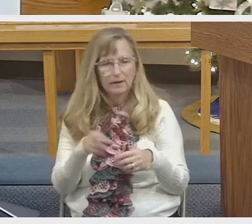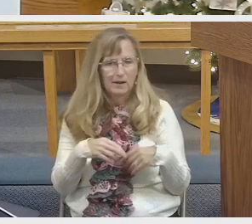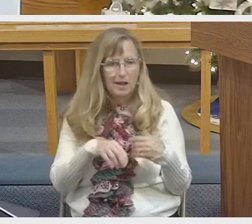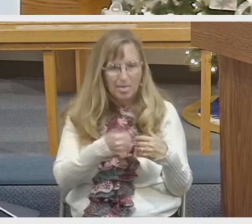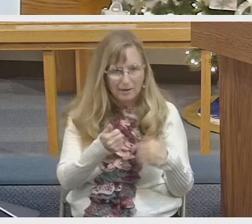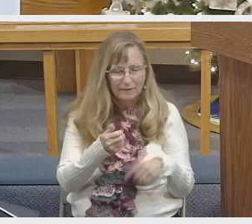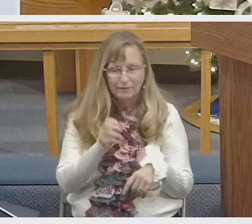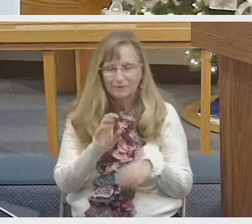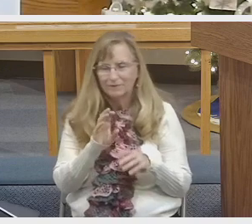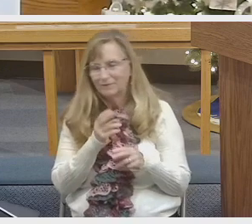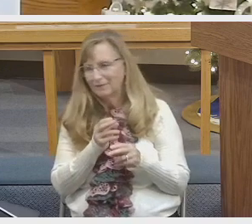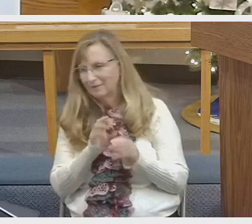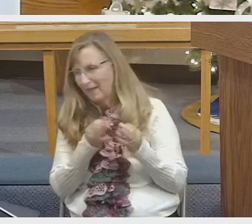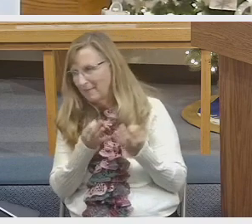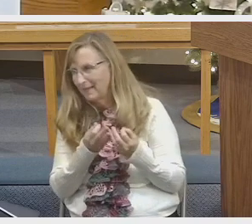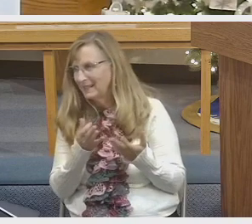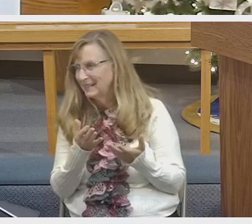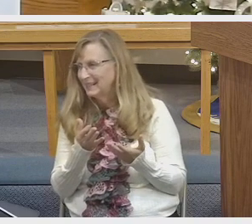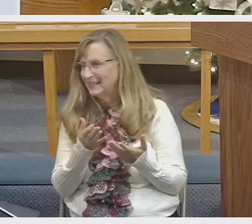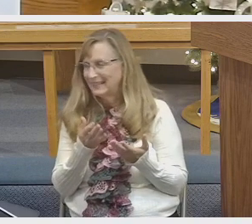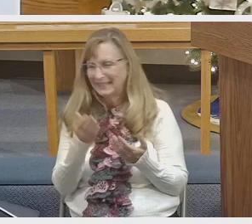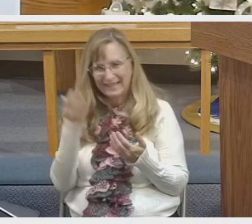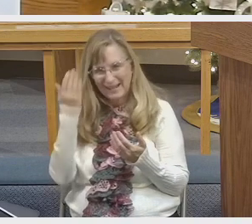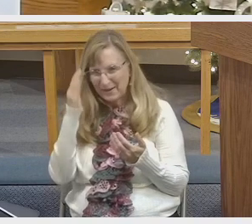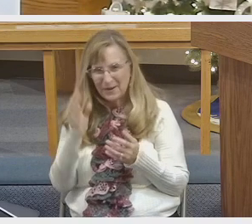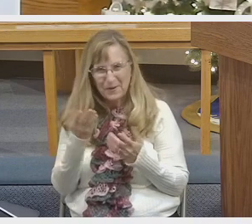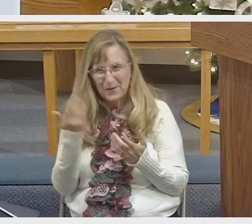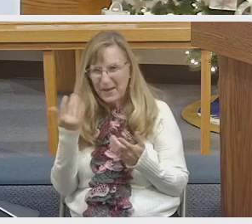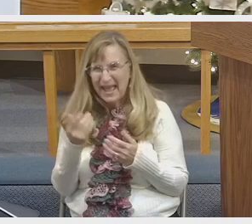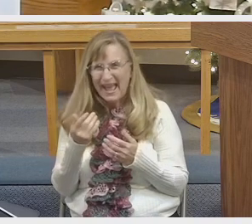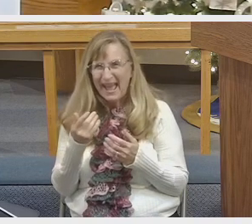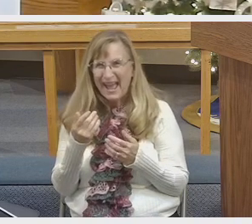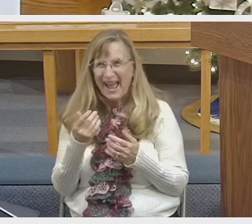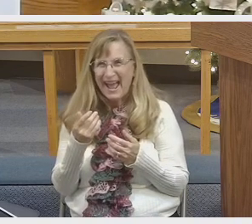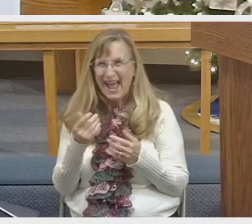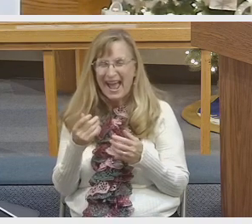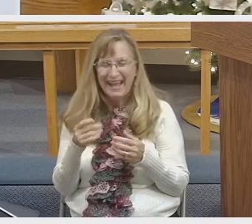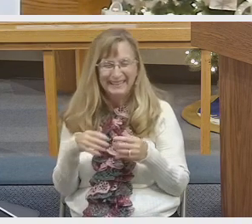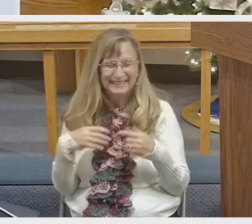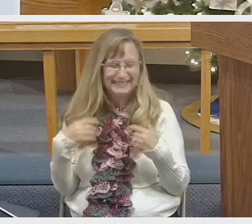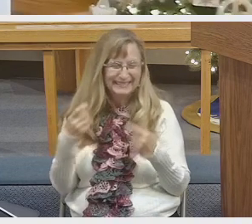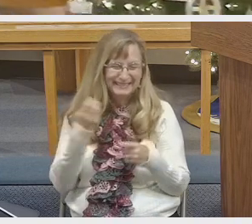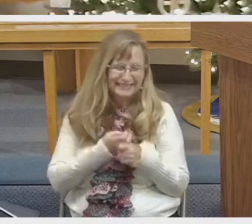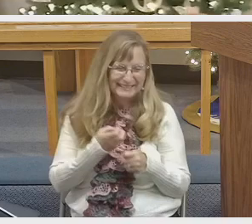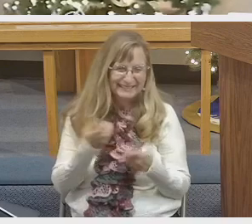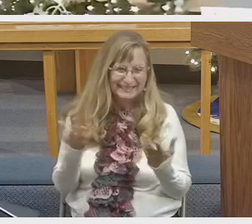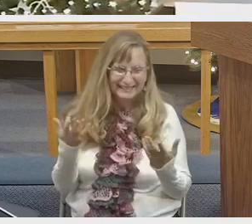I don't know why I keep thinking in Spanish. Have a great day.